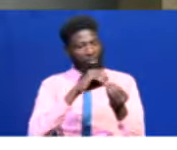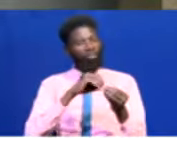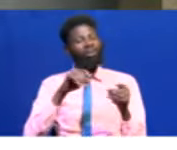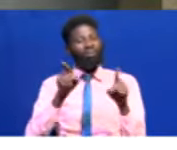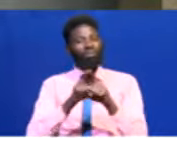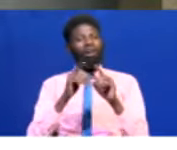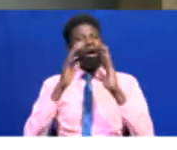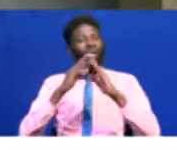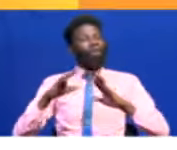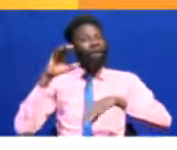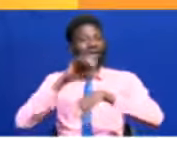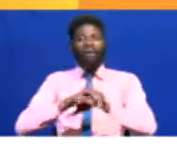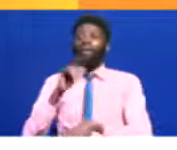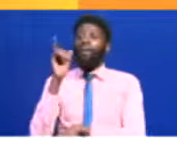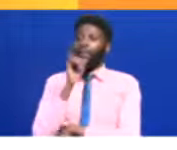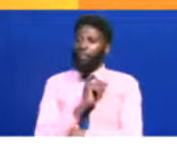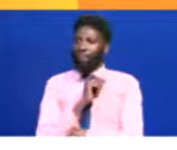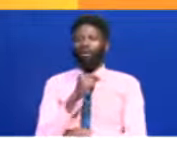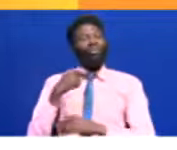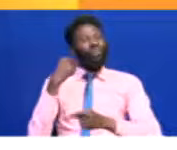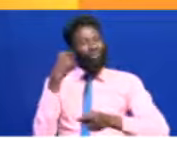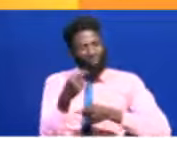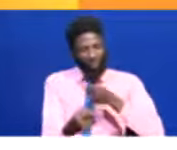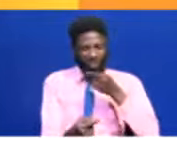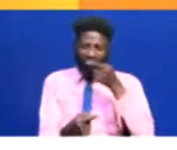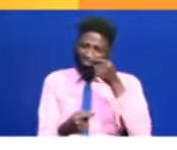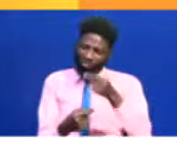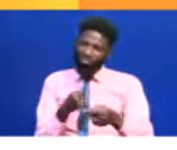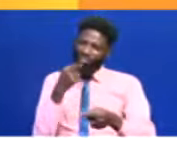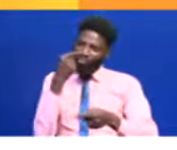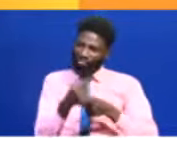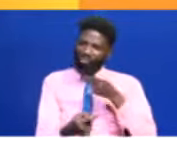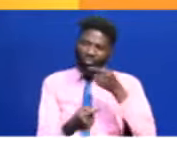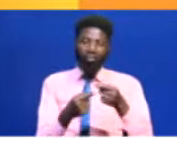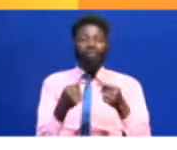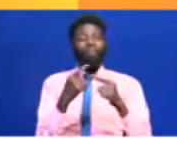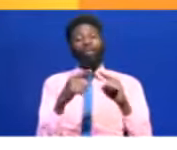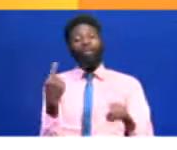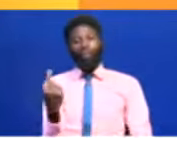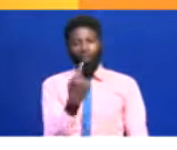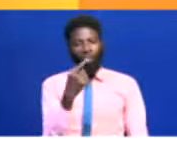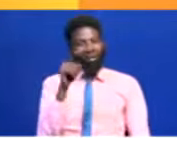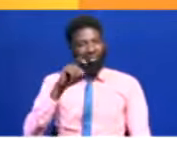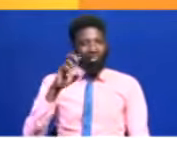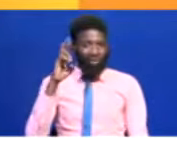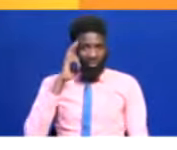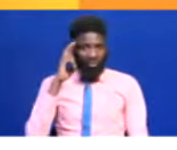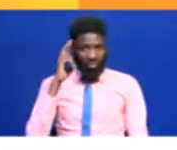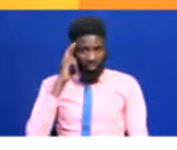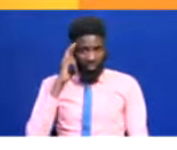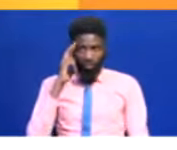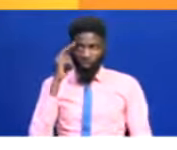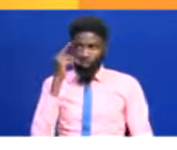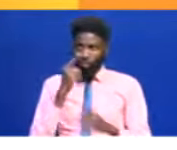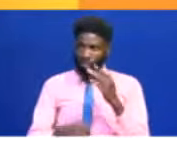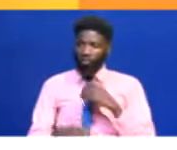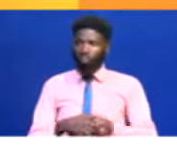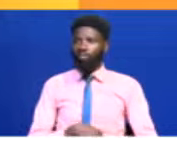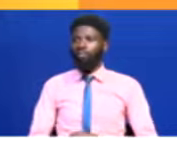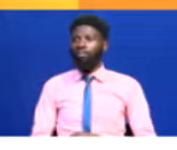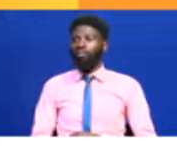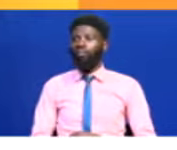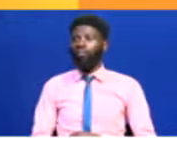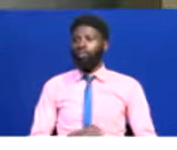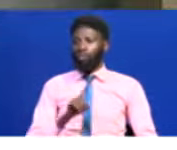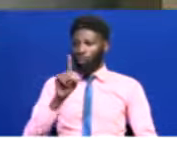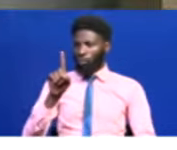houses. So it's a continuous process, but the only thing to remember is one ID, one. Let's get to the